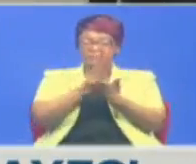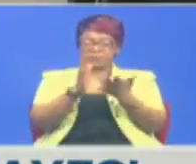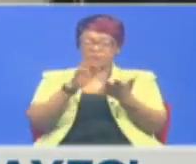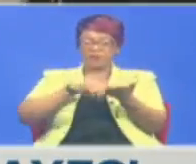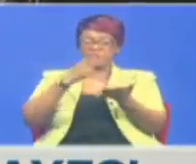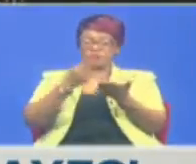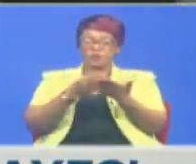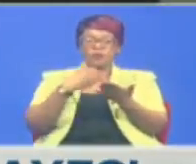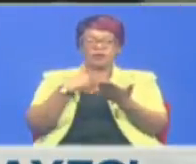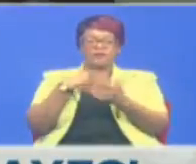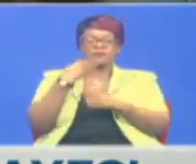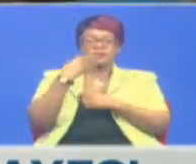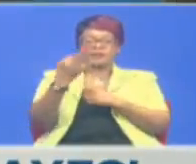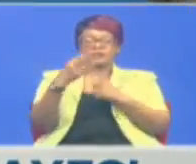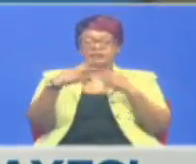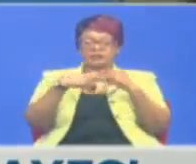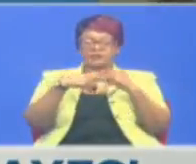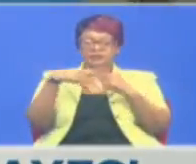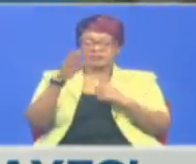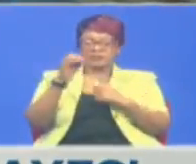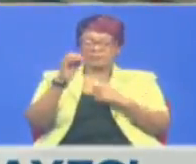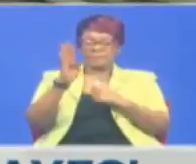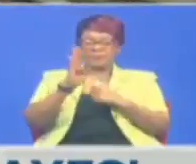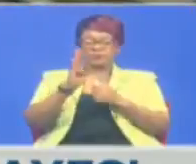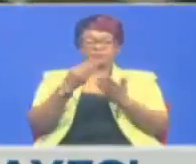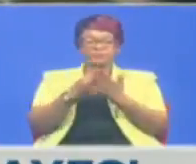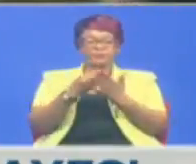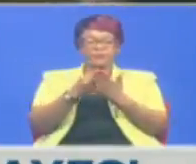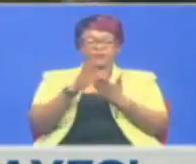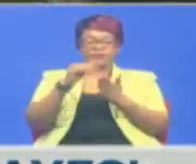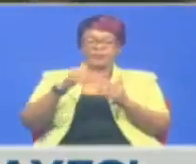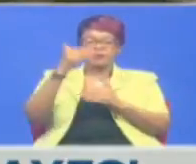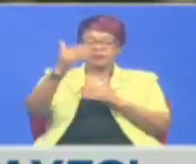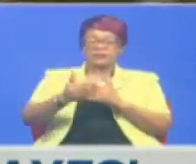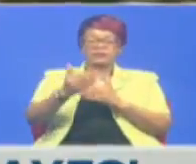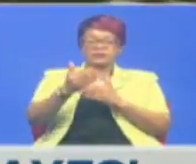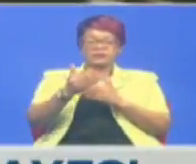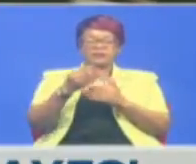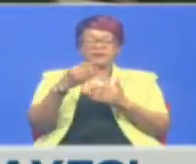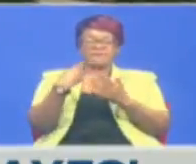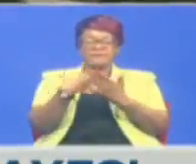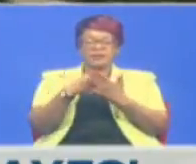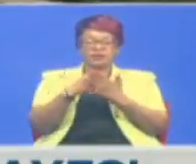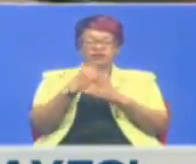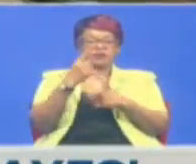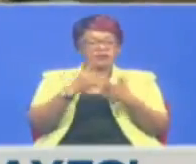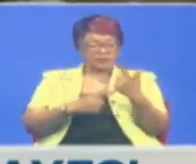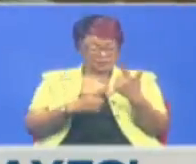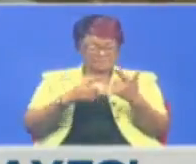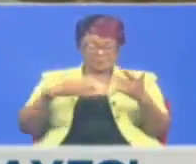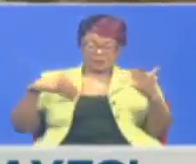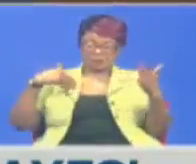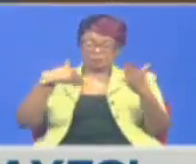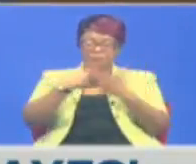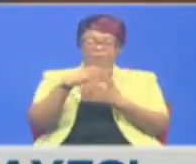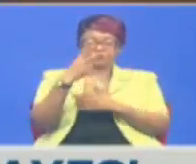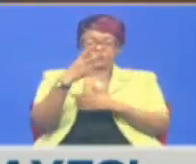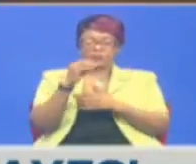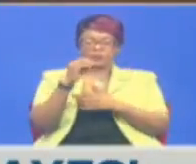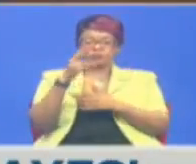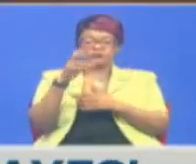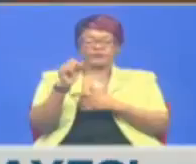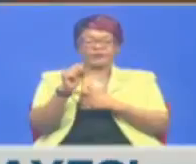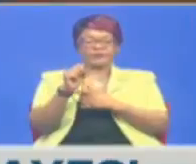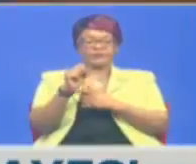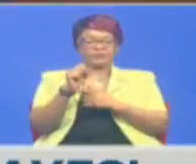at 370 billion shillings from the next several financial years up to 2025. Equitable share